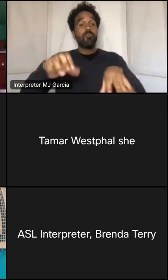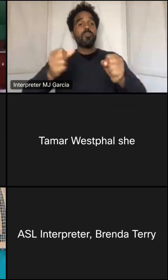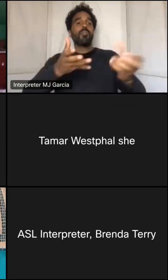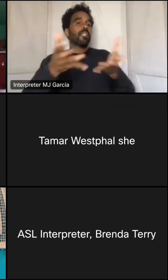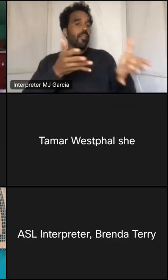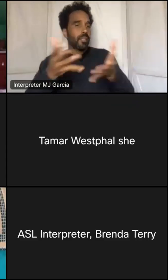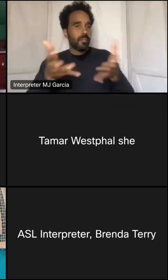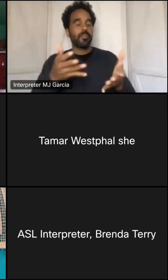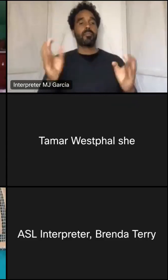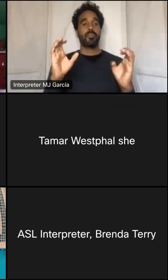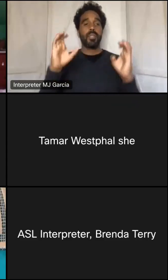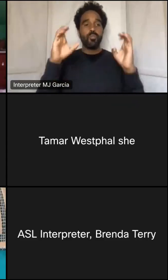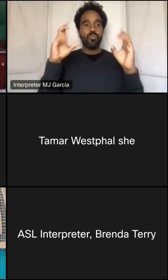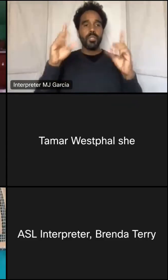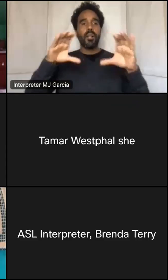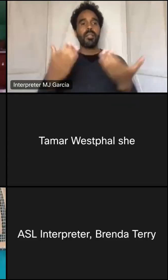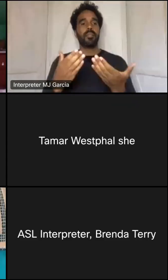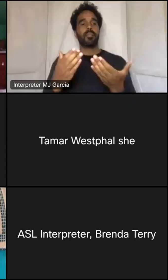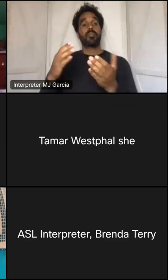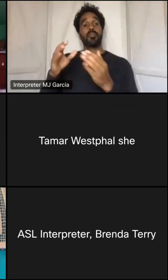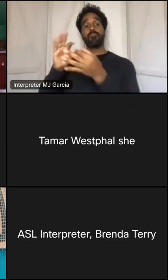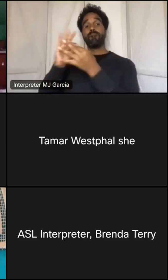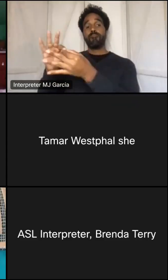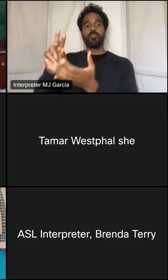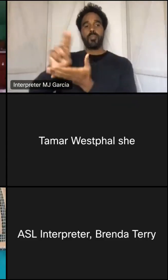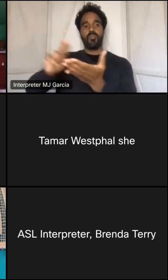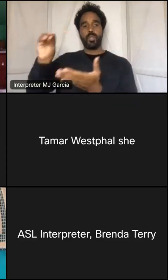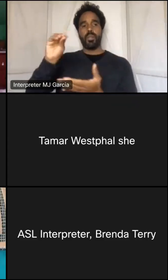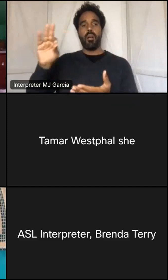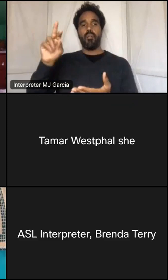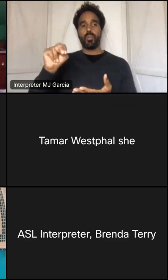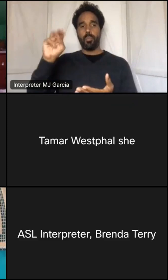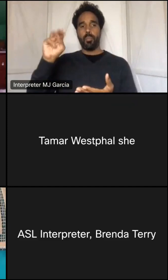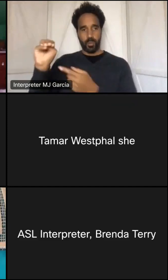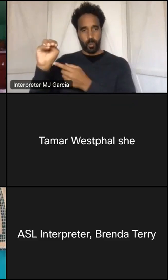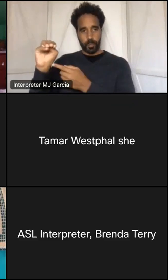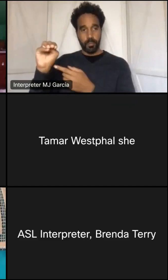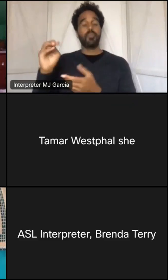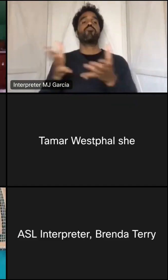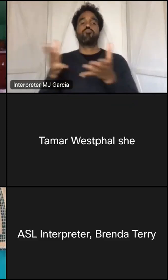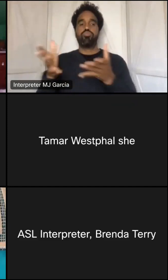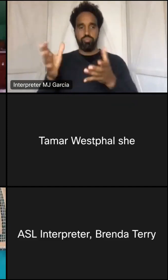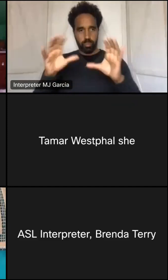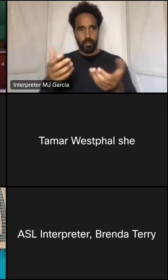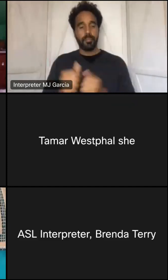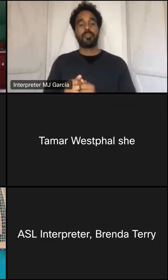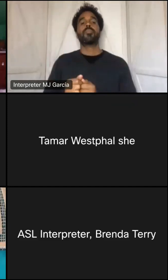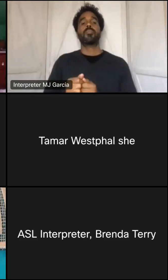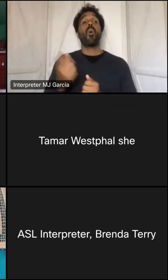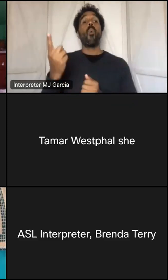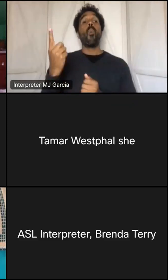educational class through the University of New Mexico. And one of her participants disclosed that she was going through domestic